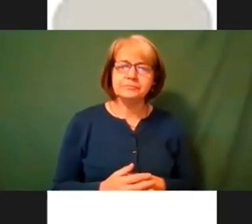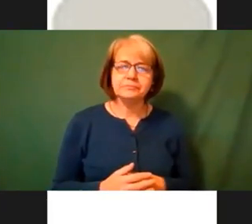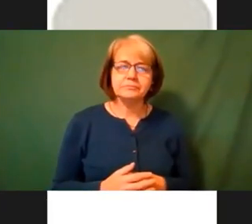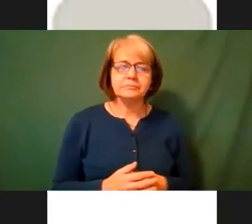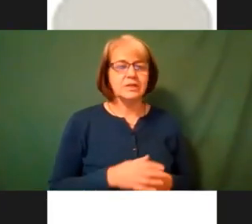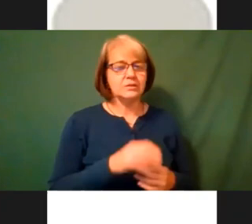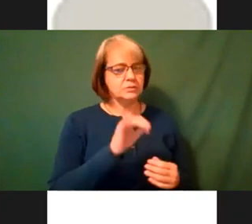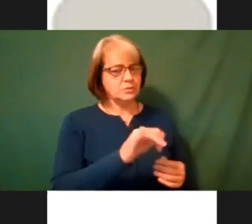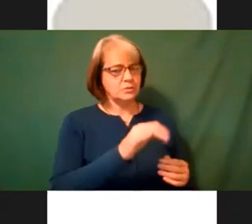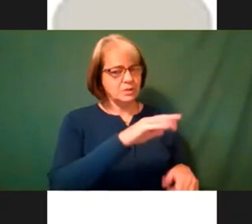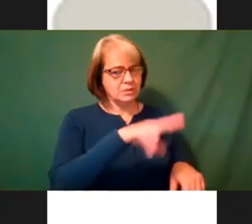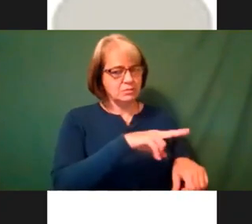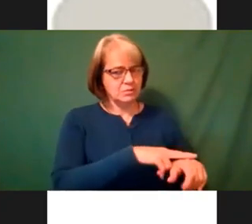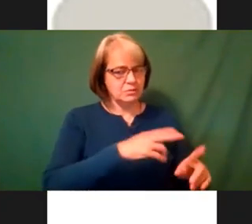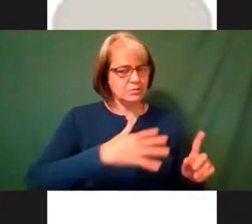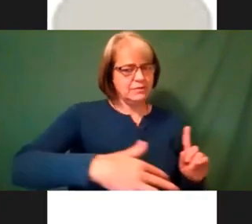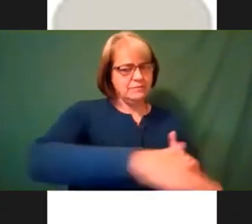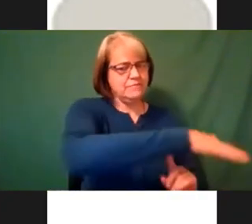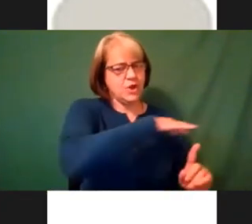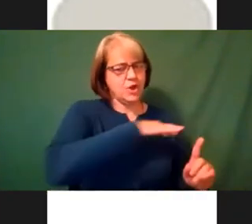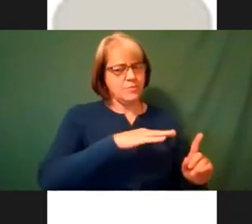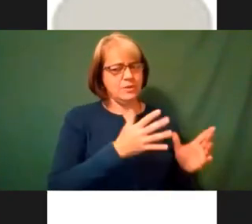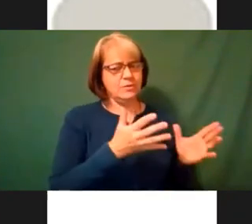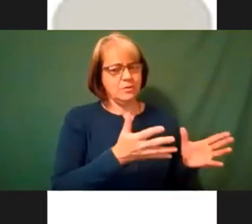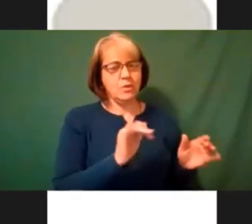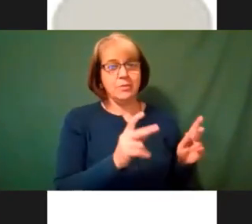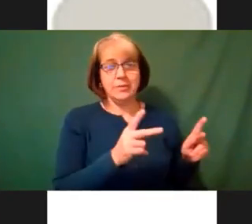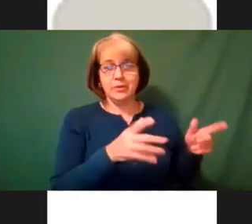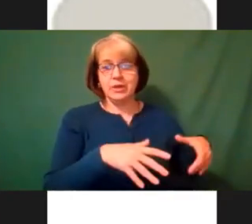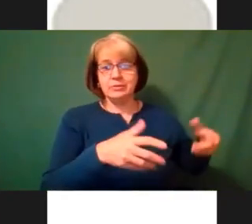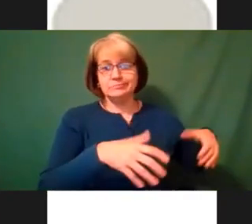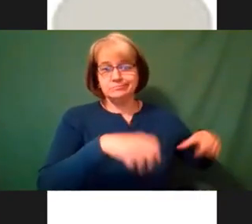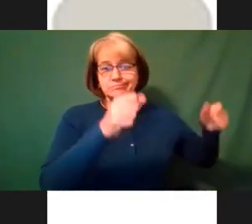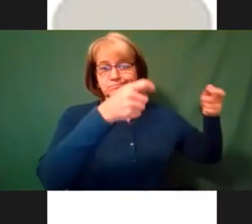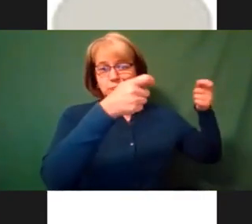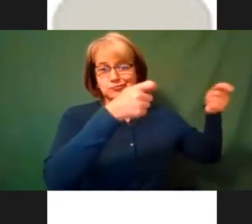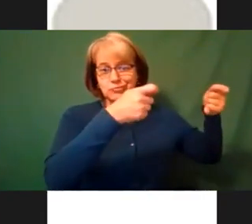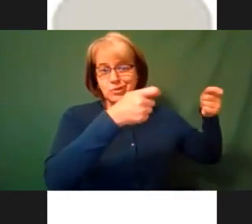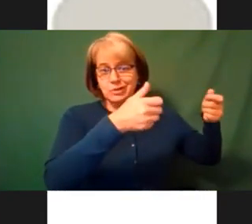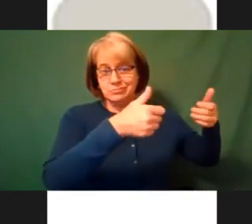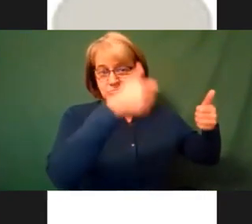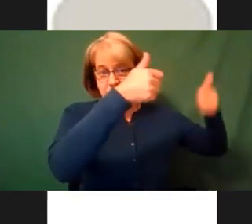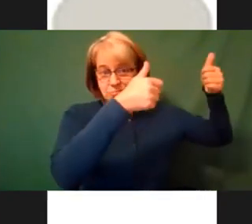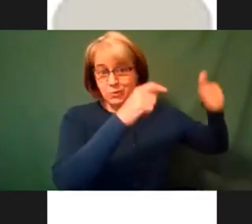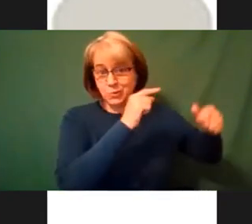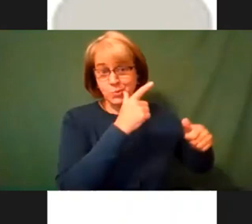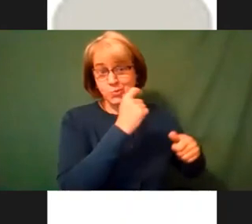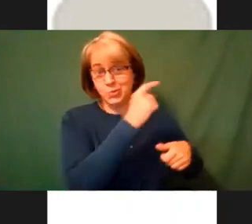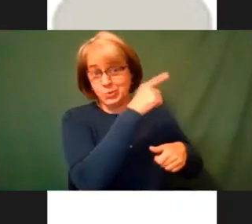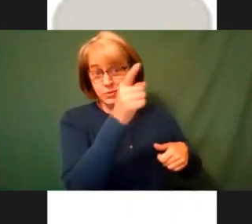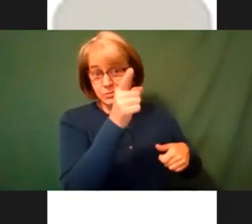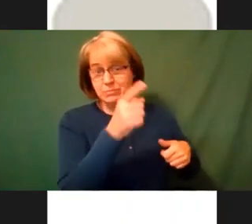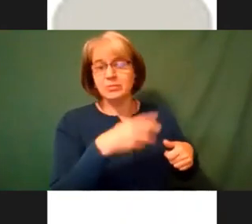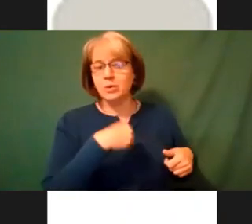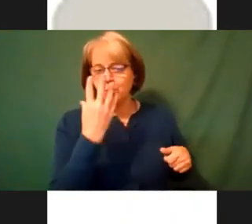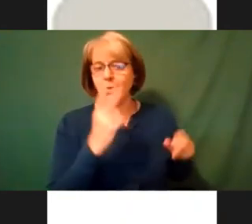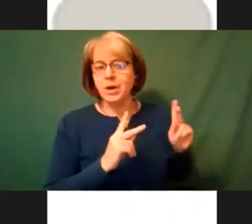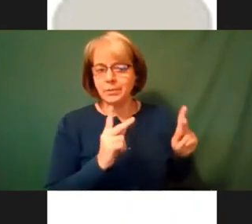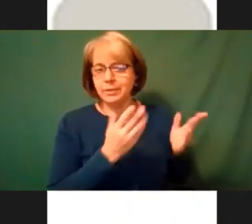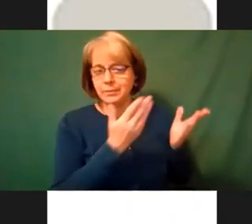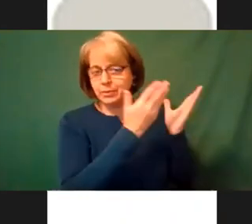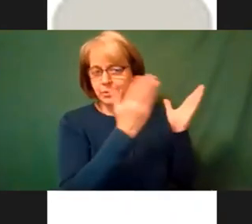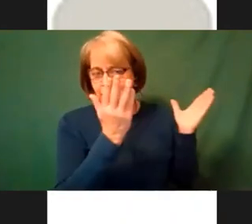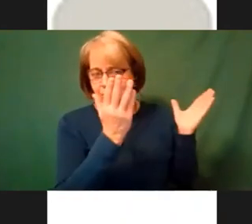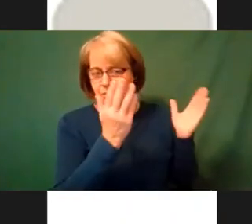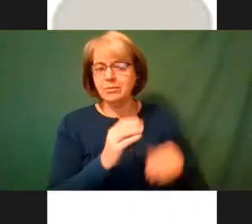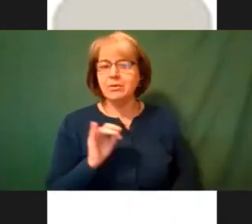largely, the people who've largely run it and been the leaders have largely been white. You know, remember back to that issue of subjectivity